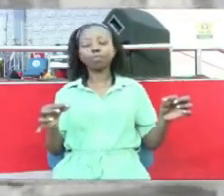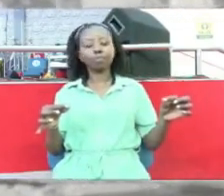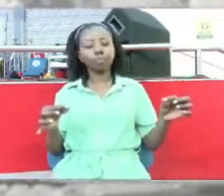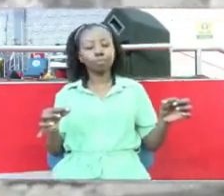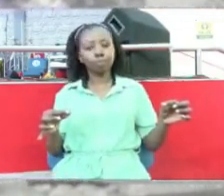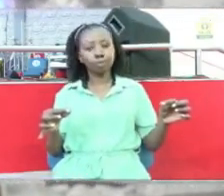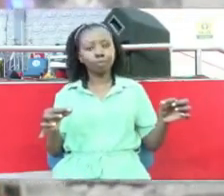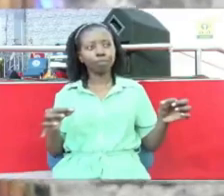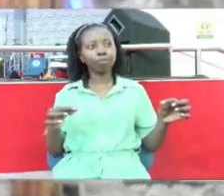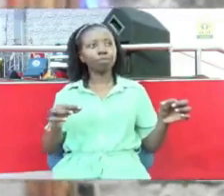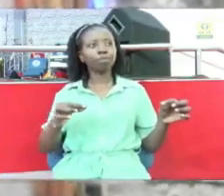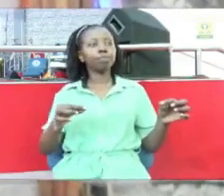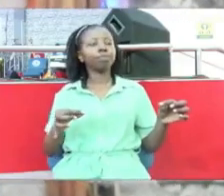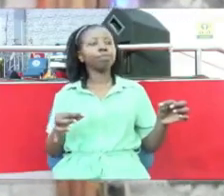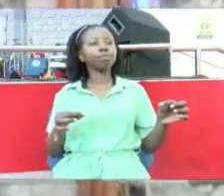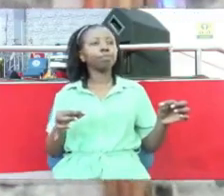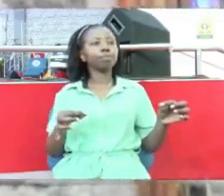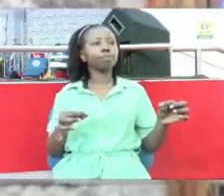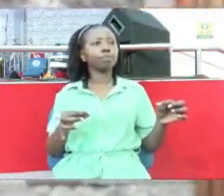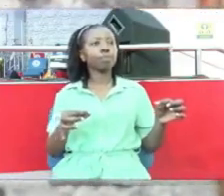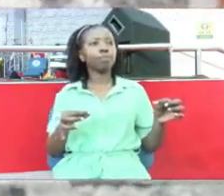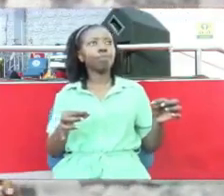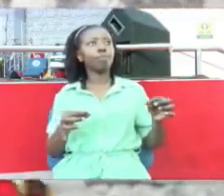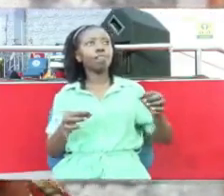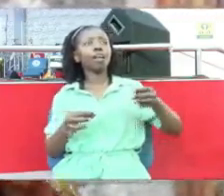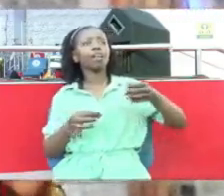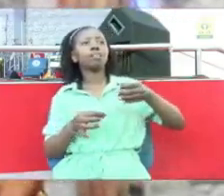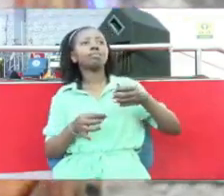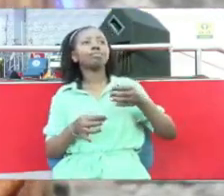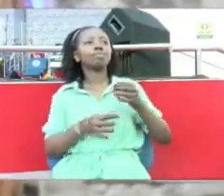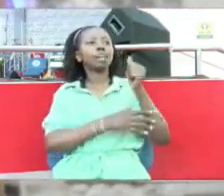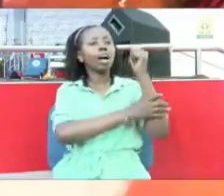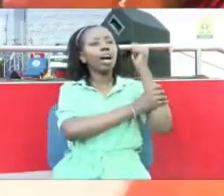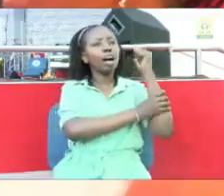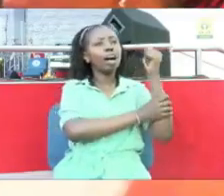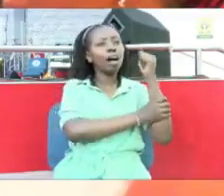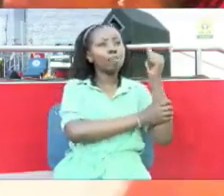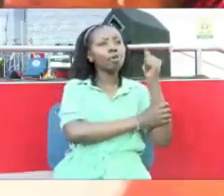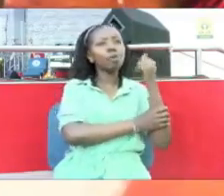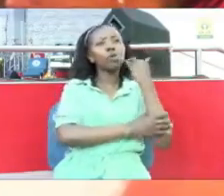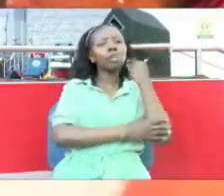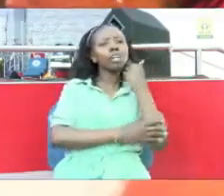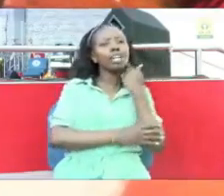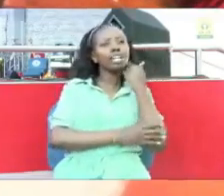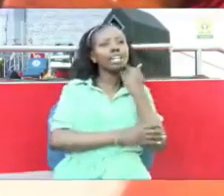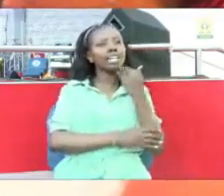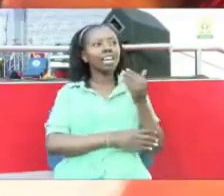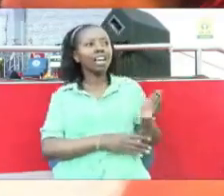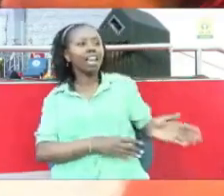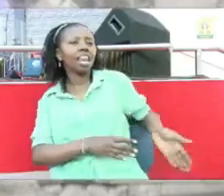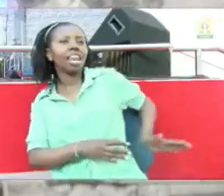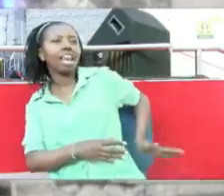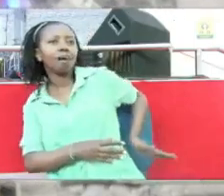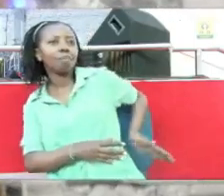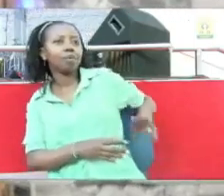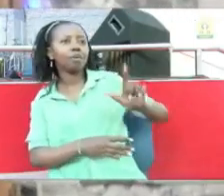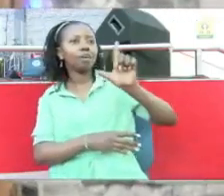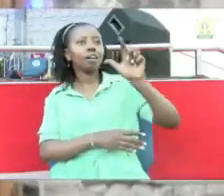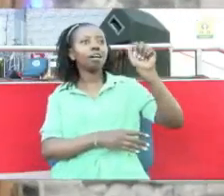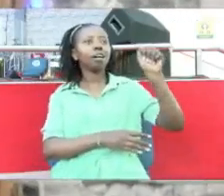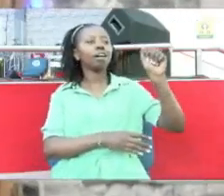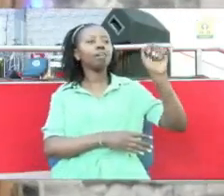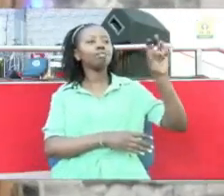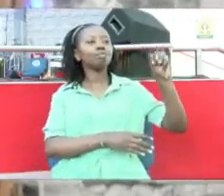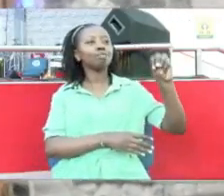akaweza kukua na ushirika. He went and slaughtered a lamb for him. Akaweza akamchinjia mwana